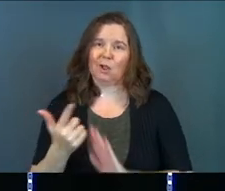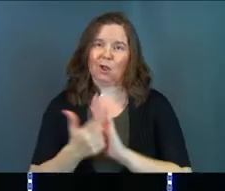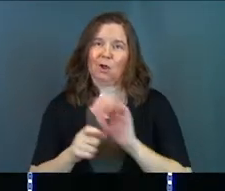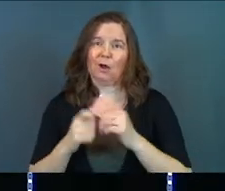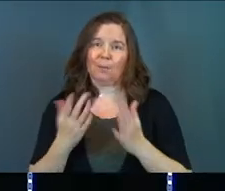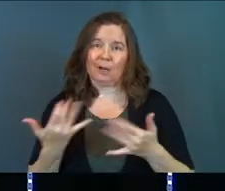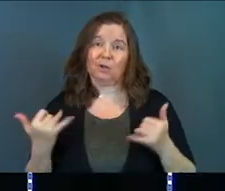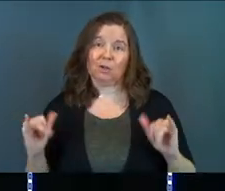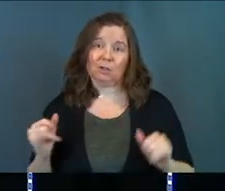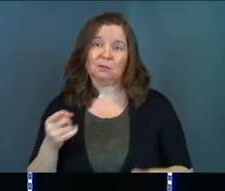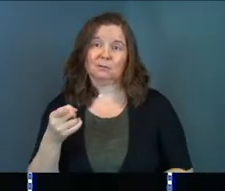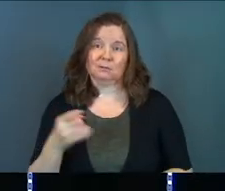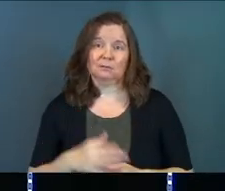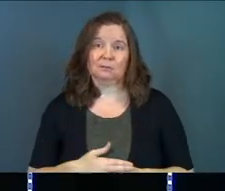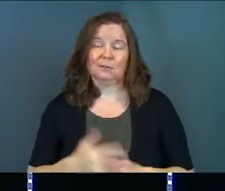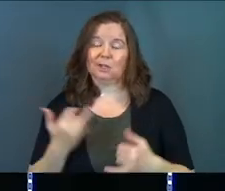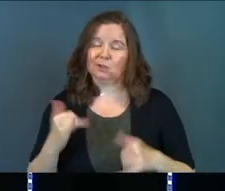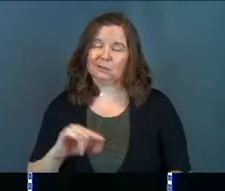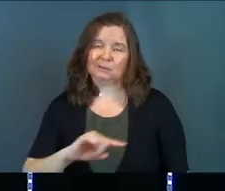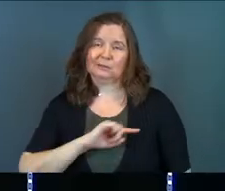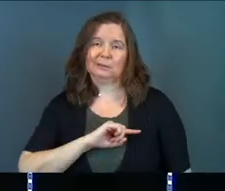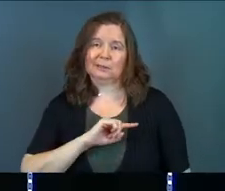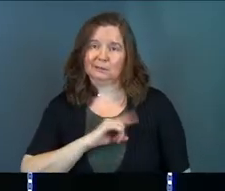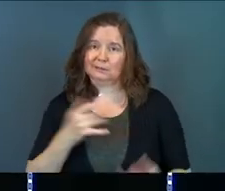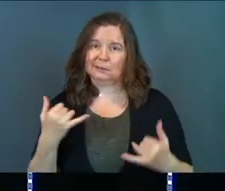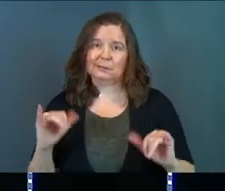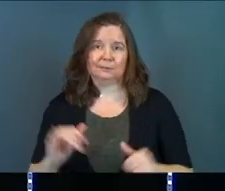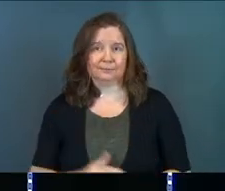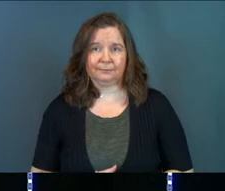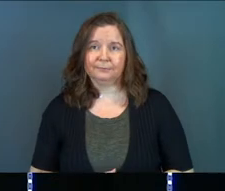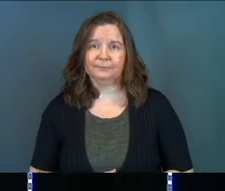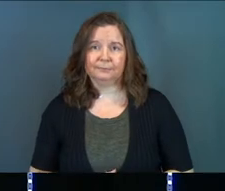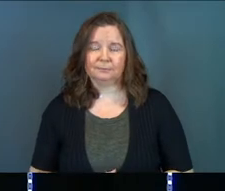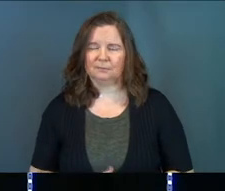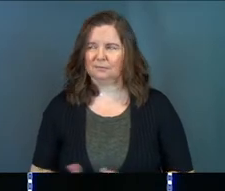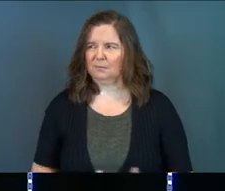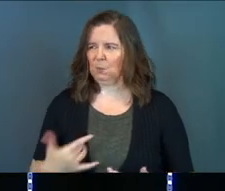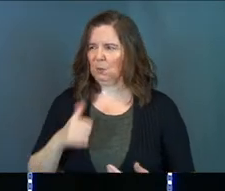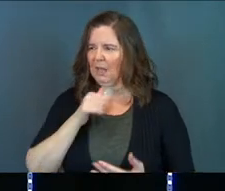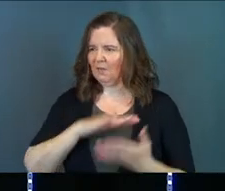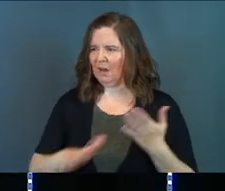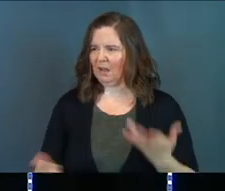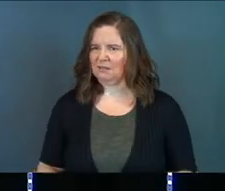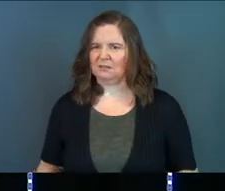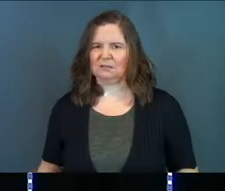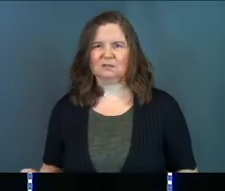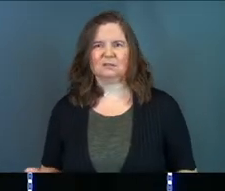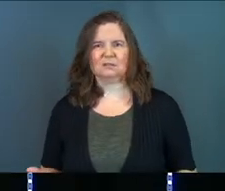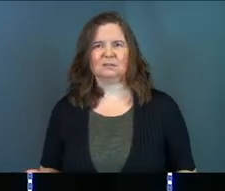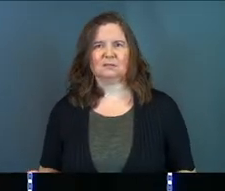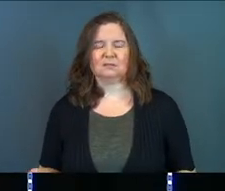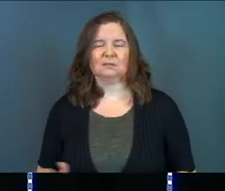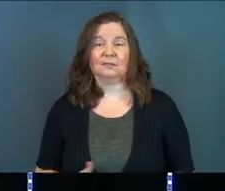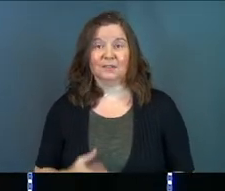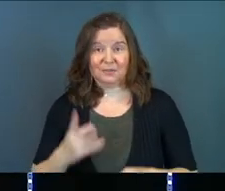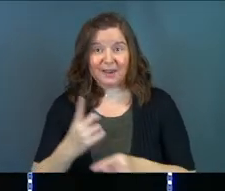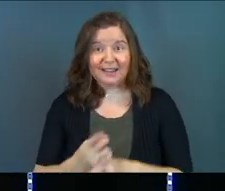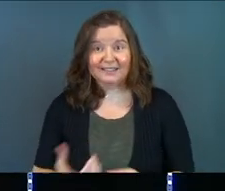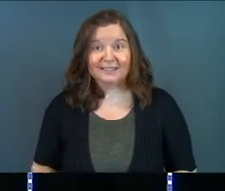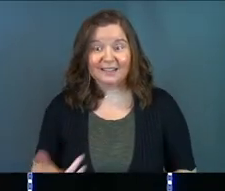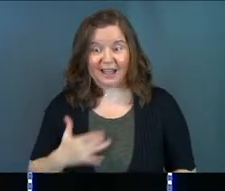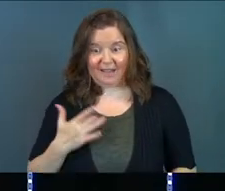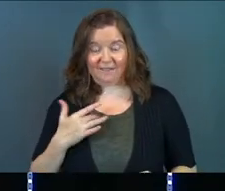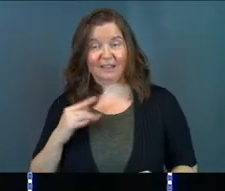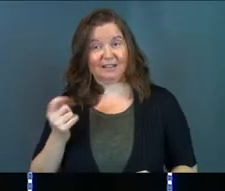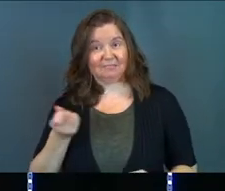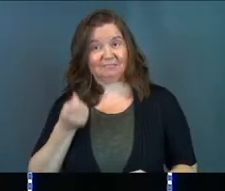lawbreaker, and you're still guilty. You're like, well, that's not very nice, right? I